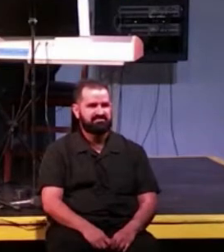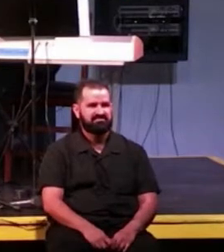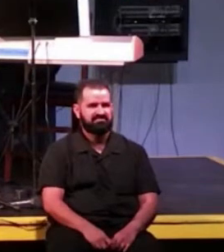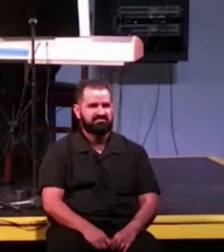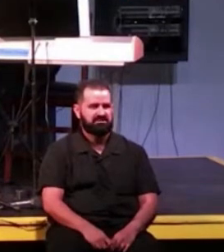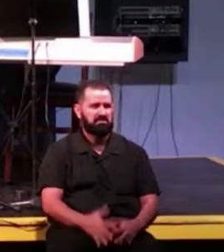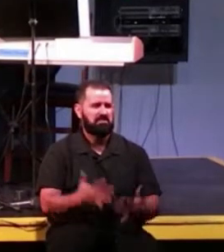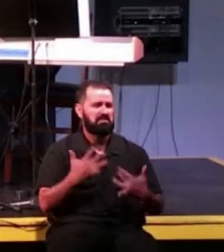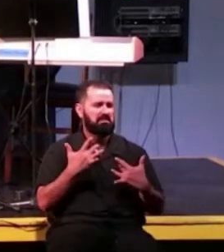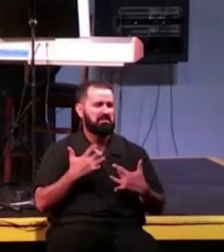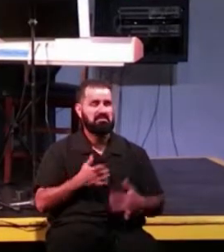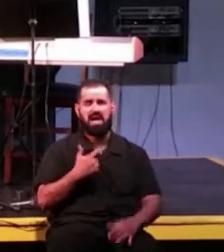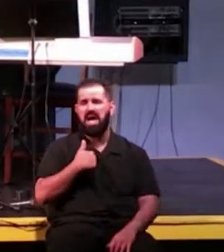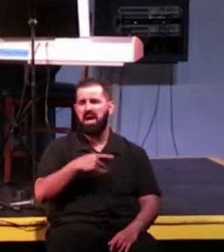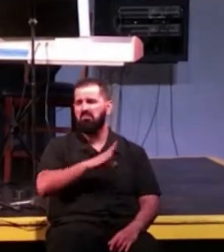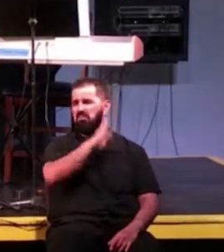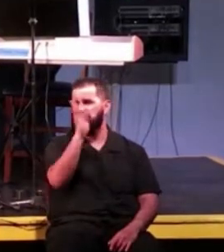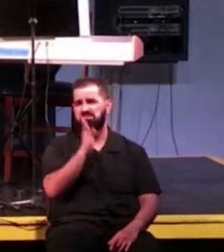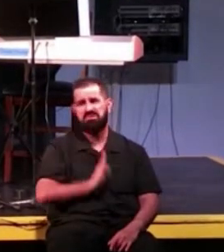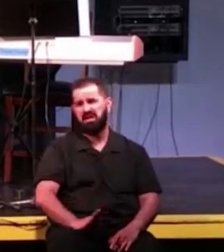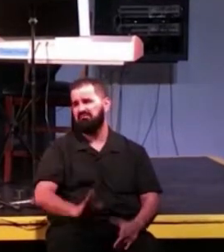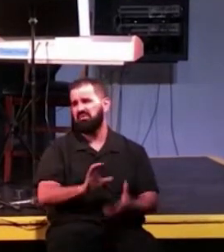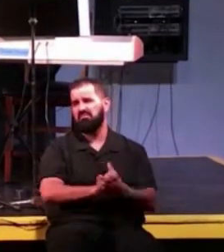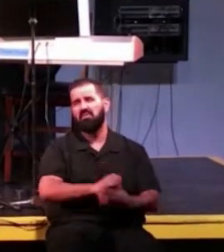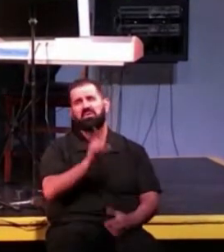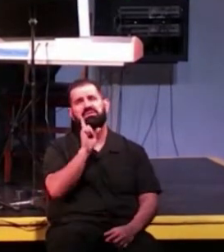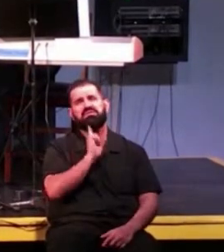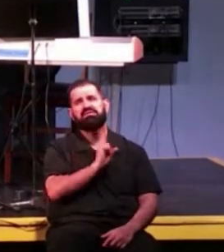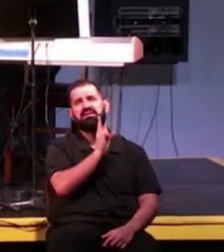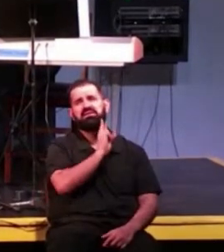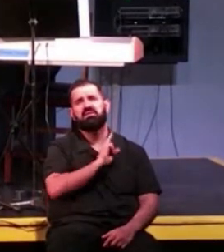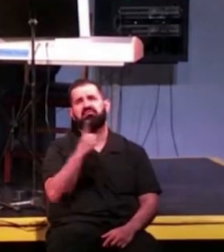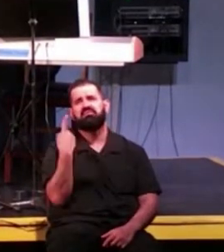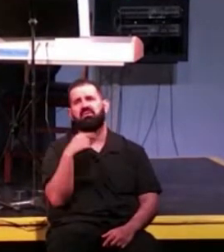I'll never get a husband, single forever.